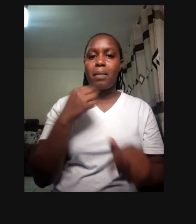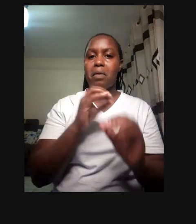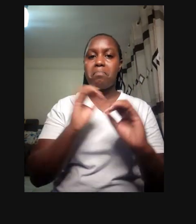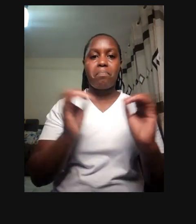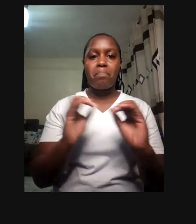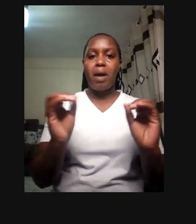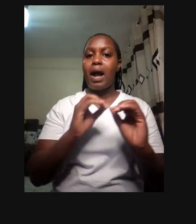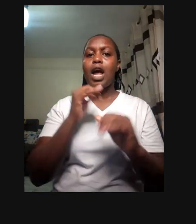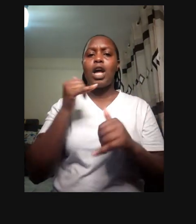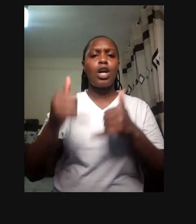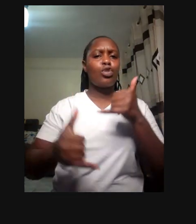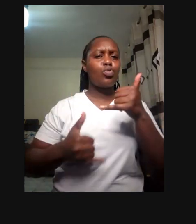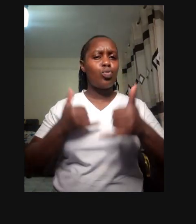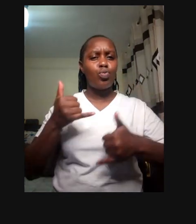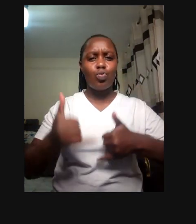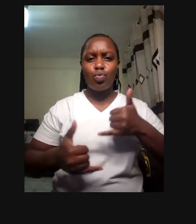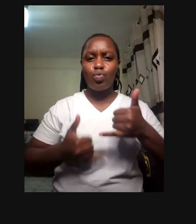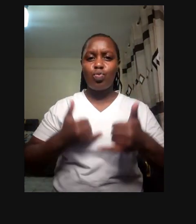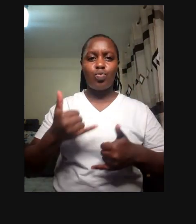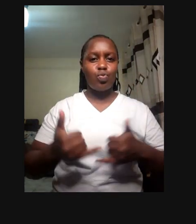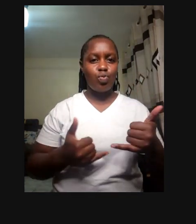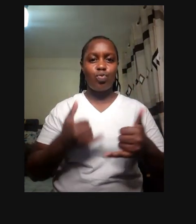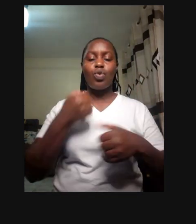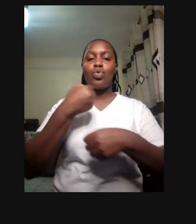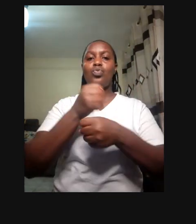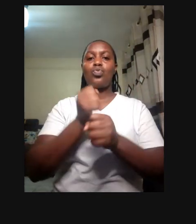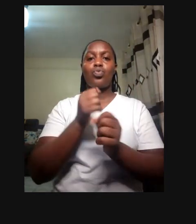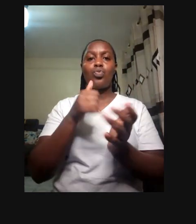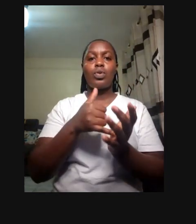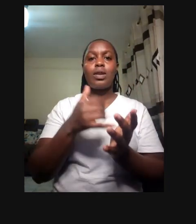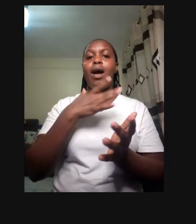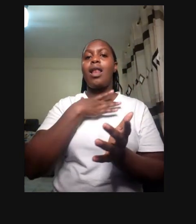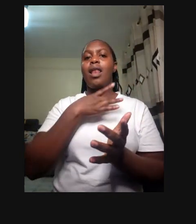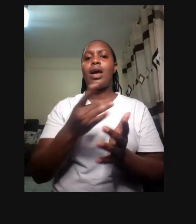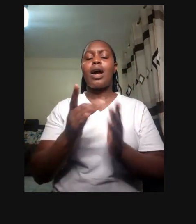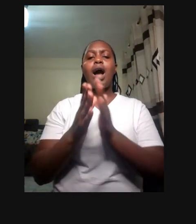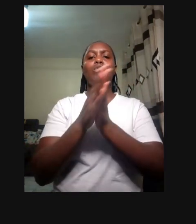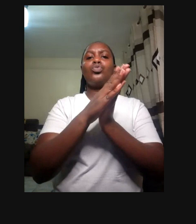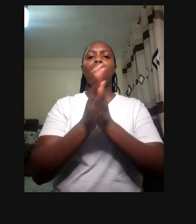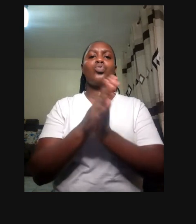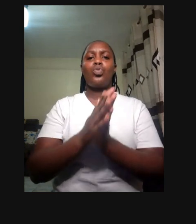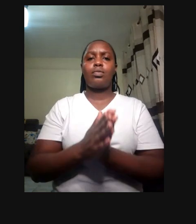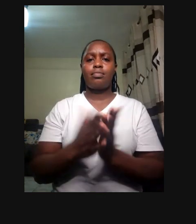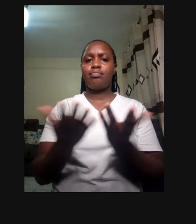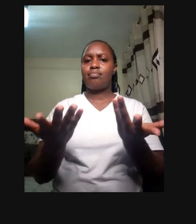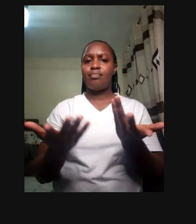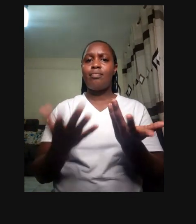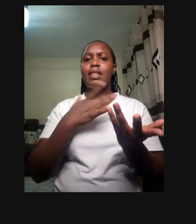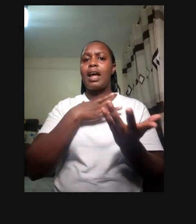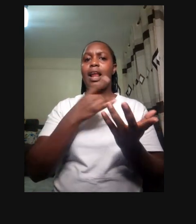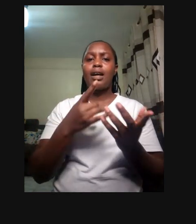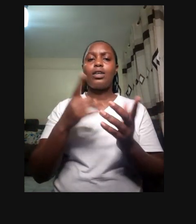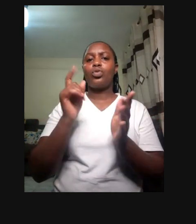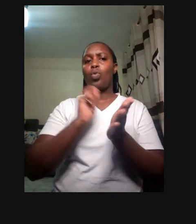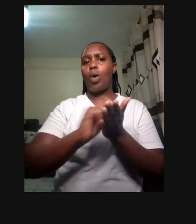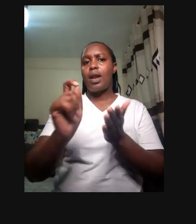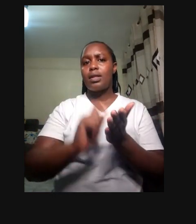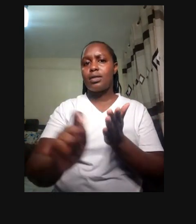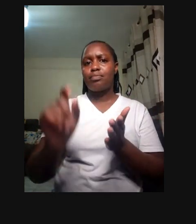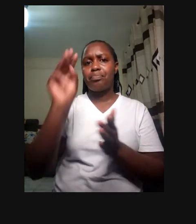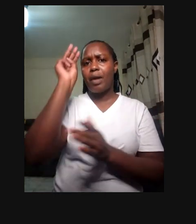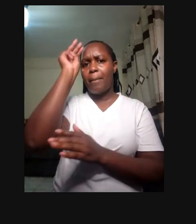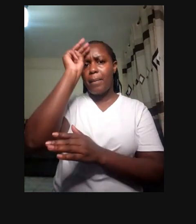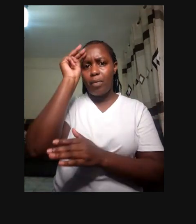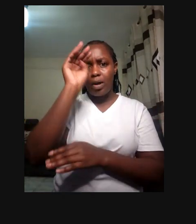moment, create the moment, treat it like a journal. I say treat it like a journal. Like now you're writing your memories. You're like, oh, I did